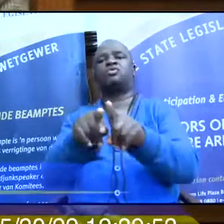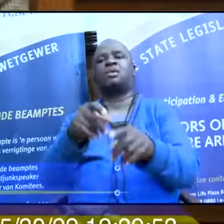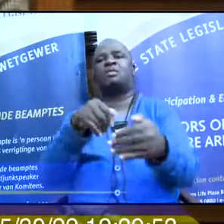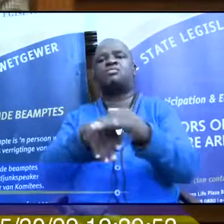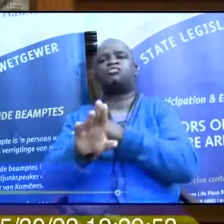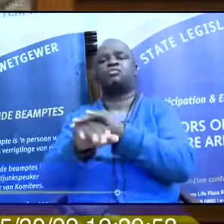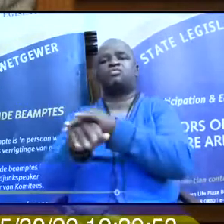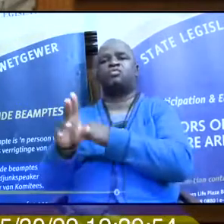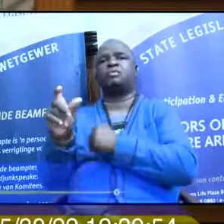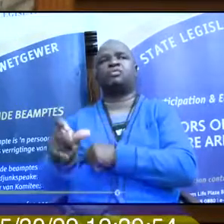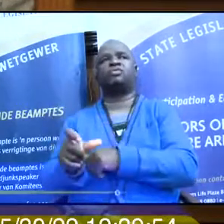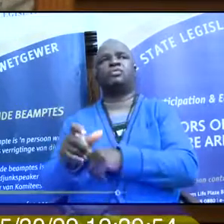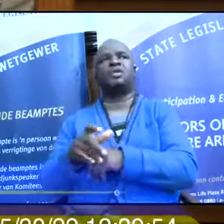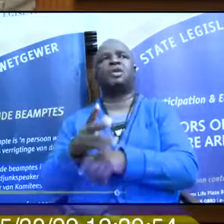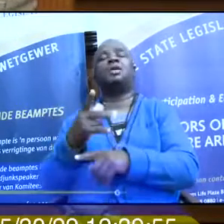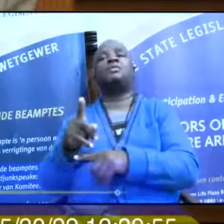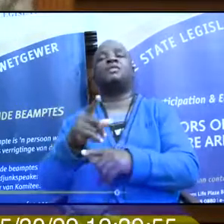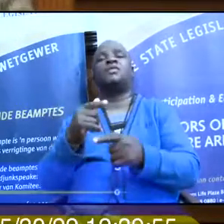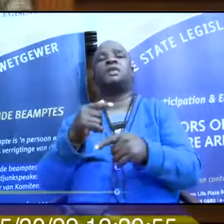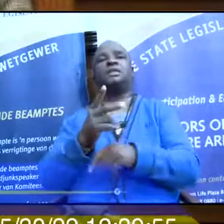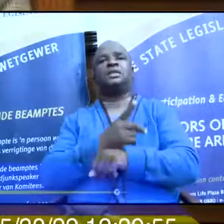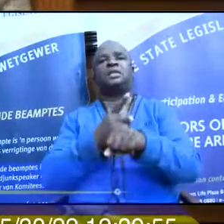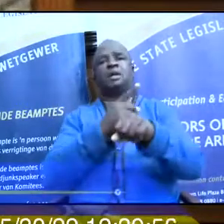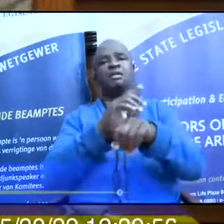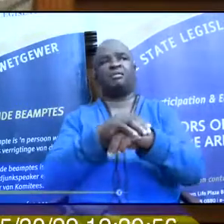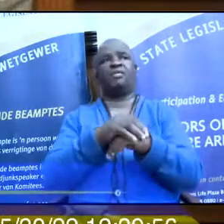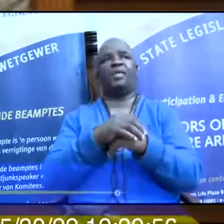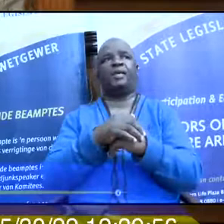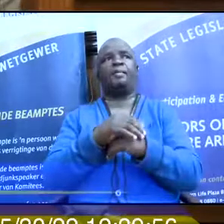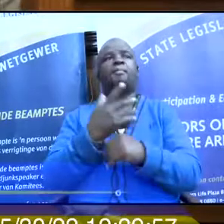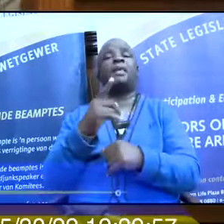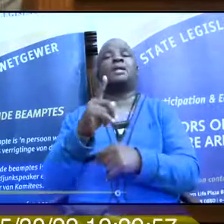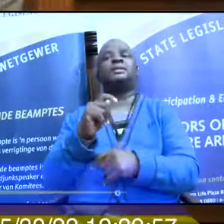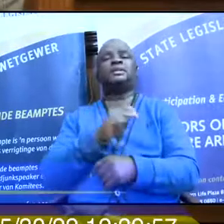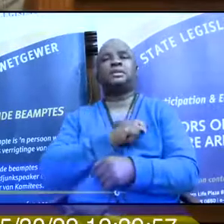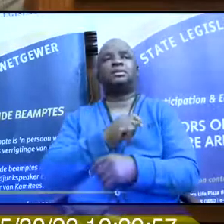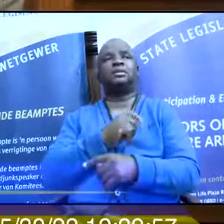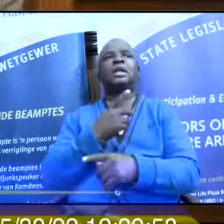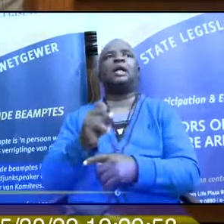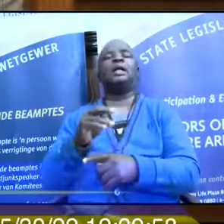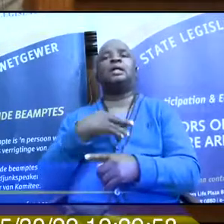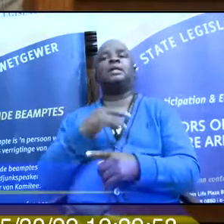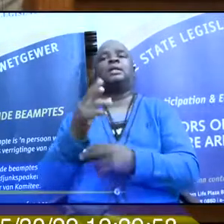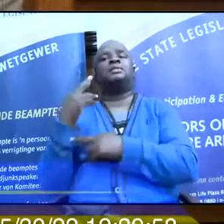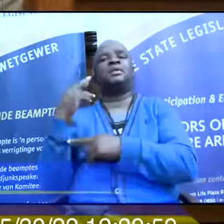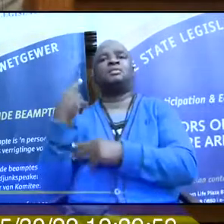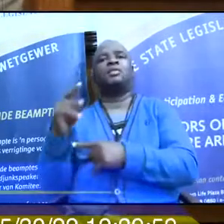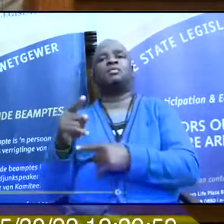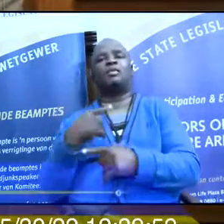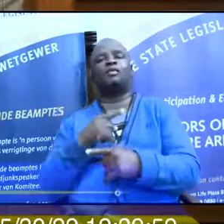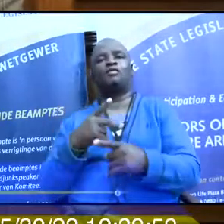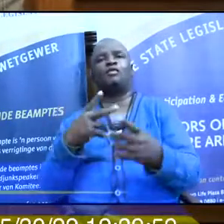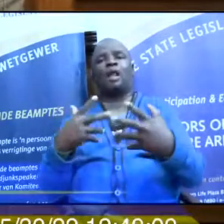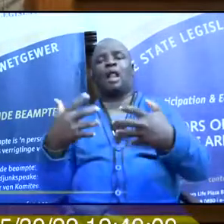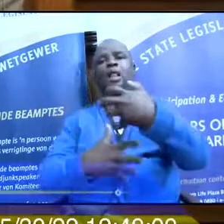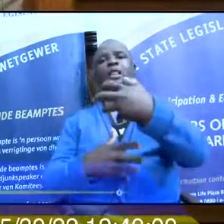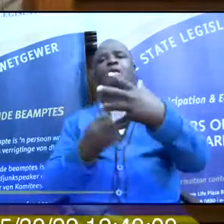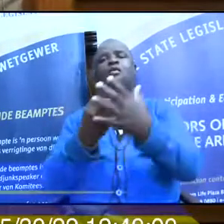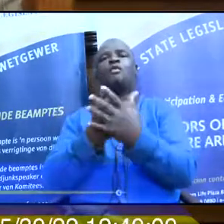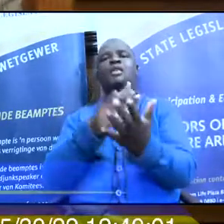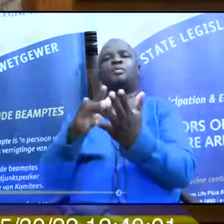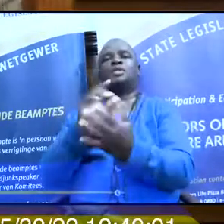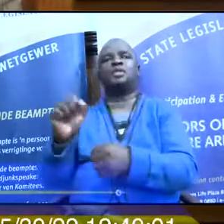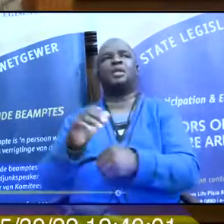the province here and ahead their responsibilities contradict their rank because they are